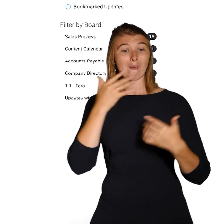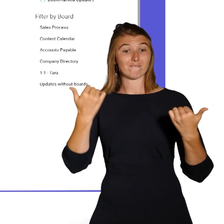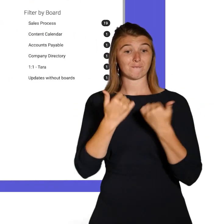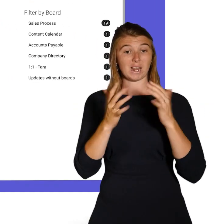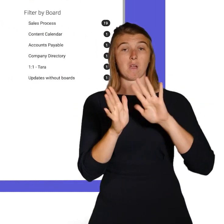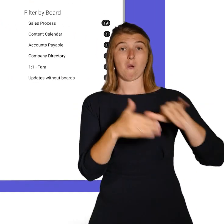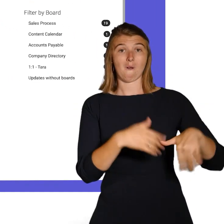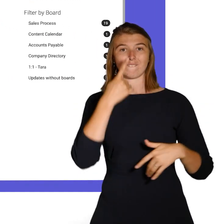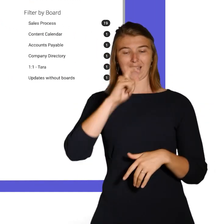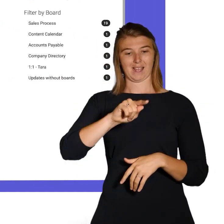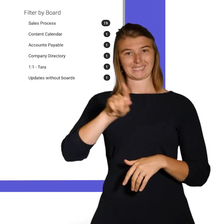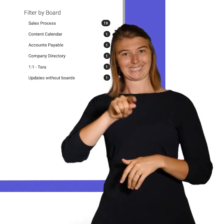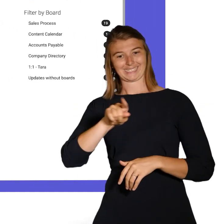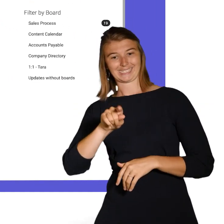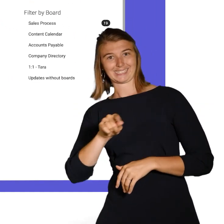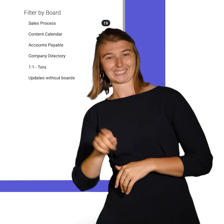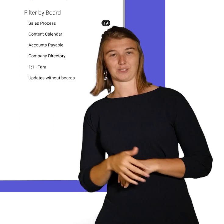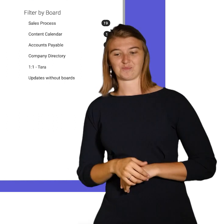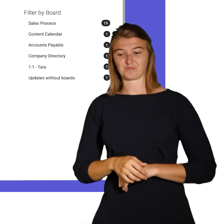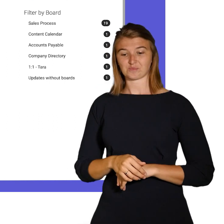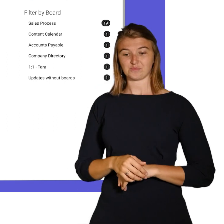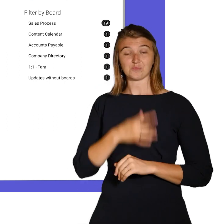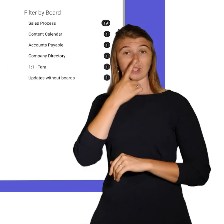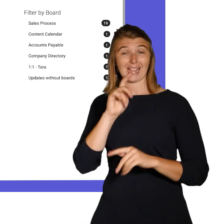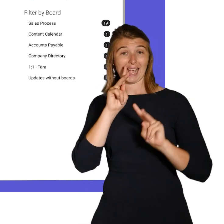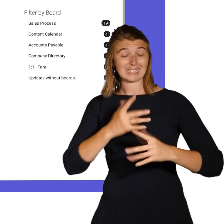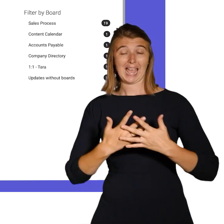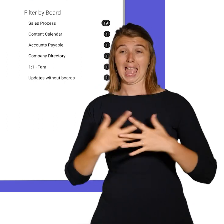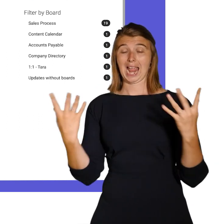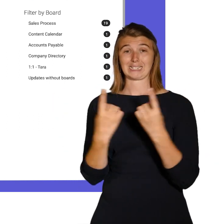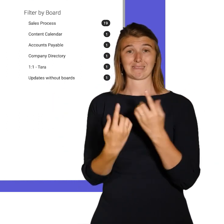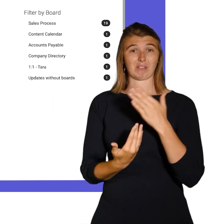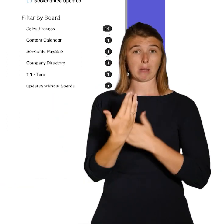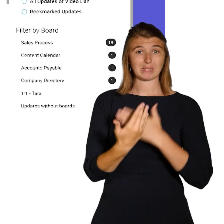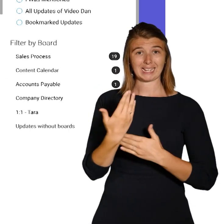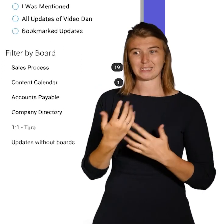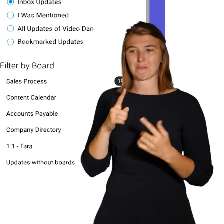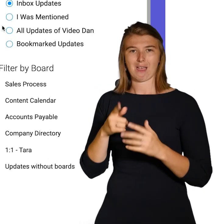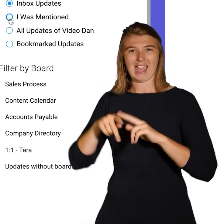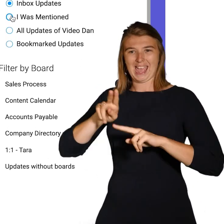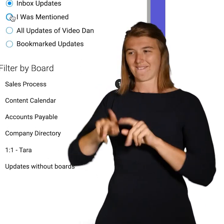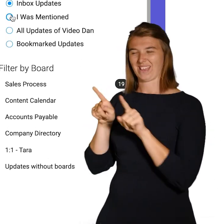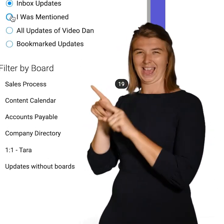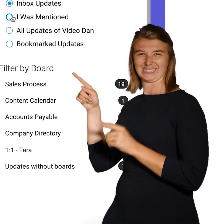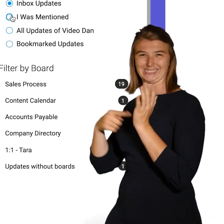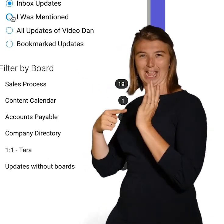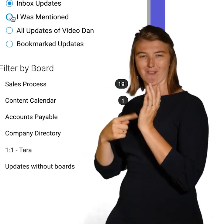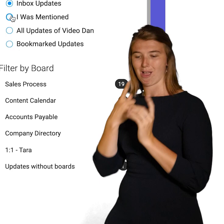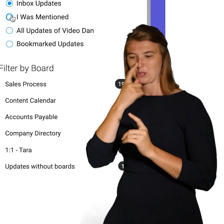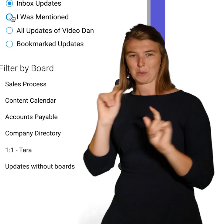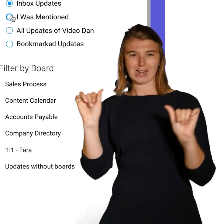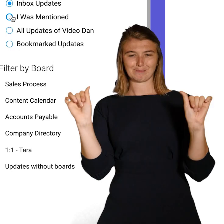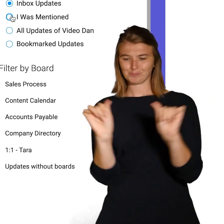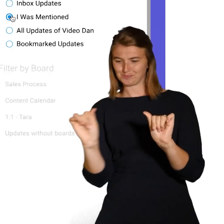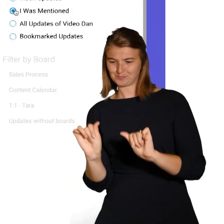see every update to all boards you're added to. If you're as popular as Tara here, you may want to narrow things down to only updates where you